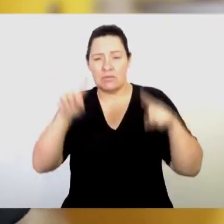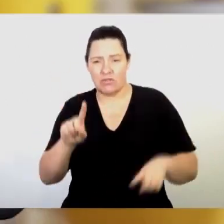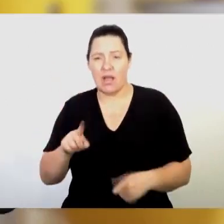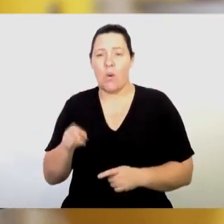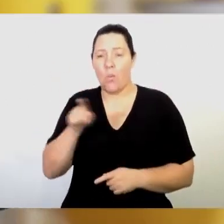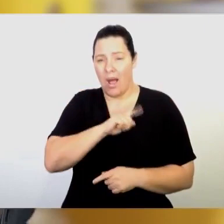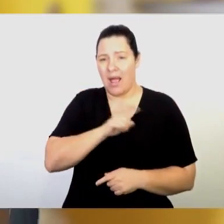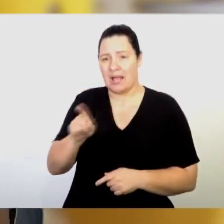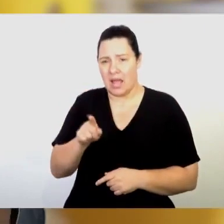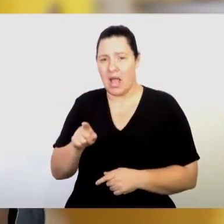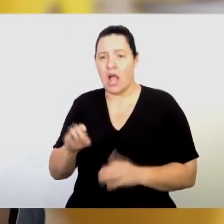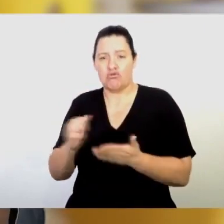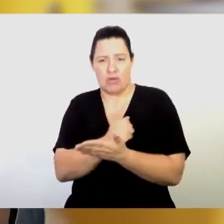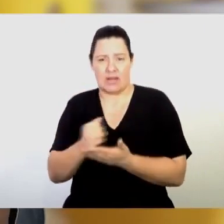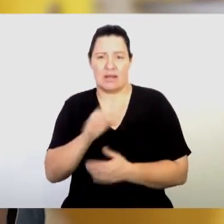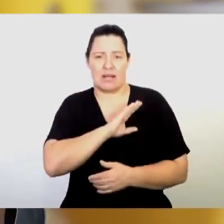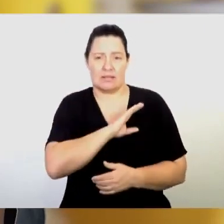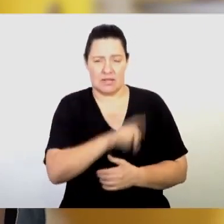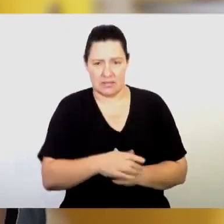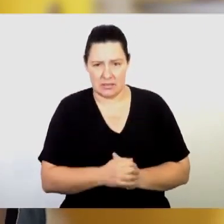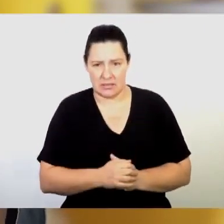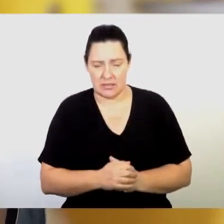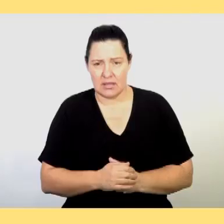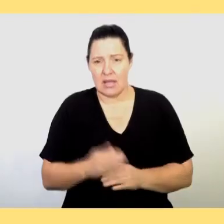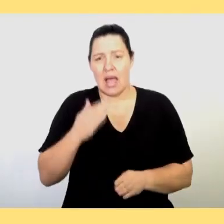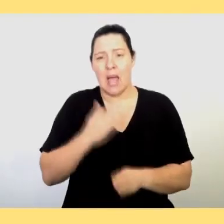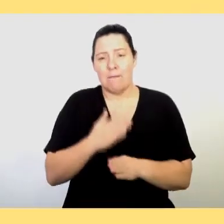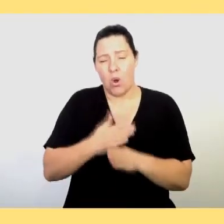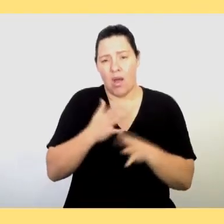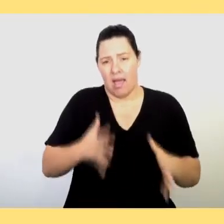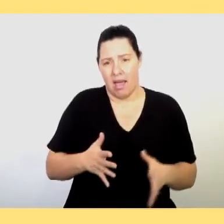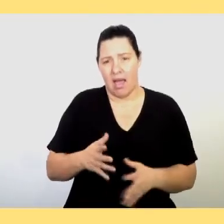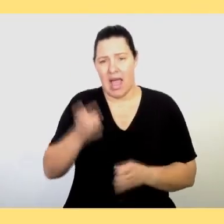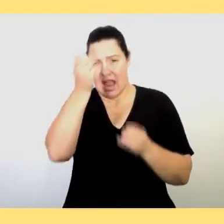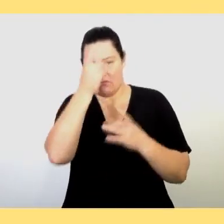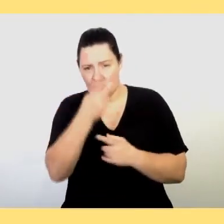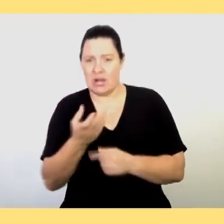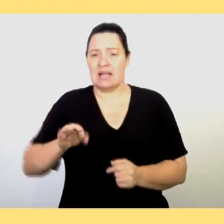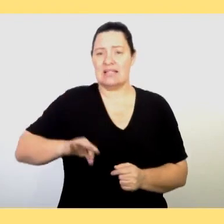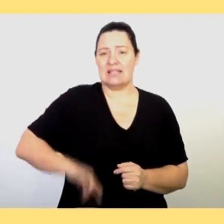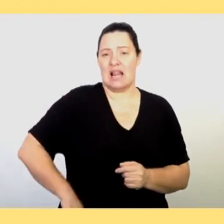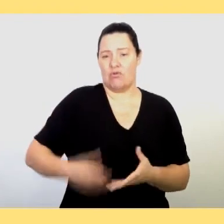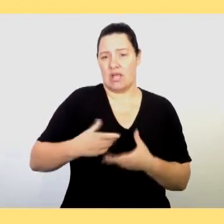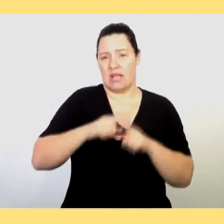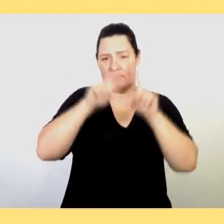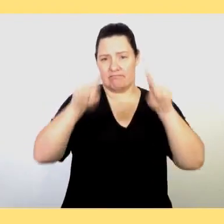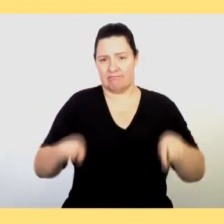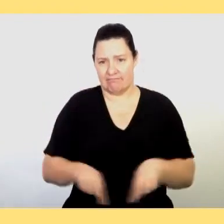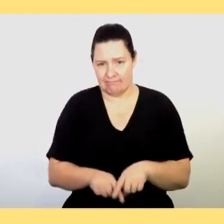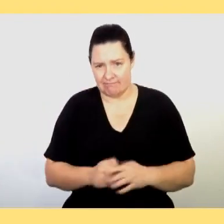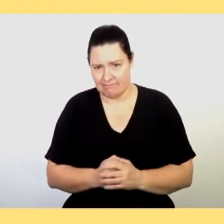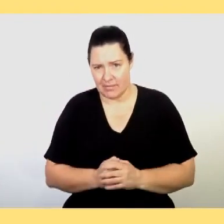especially if they're going to be credit customers. Employers' details and salary